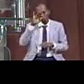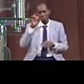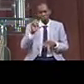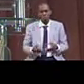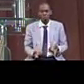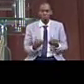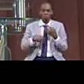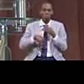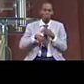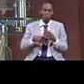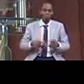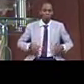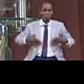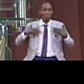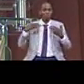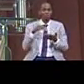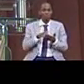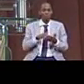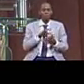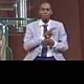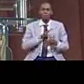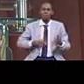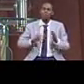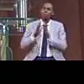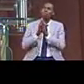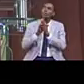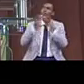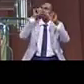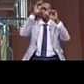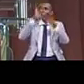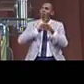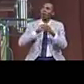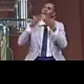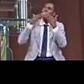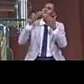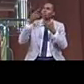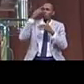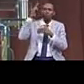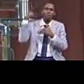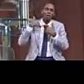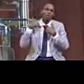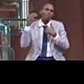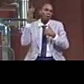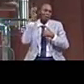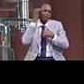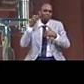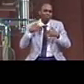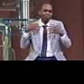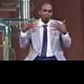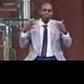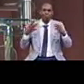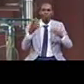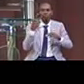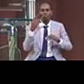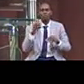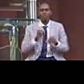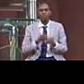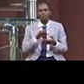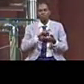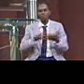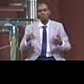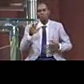Father, I thank thee already because thou hast heard me. Look at verse 42. And I